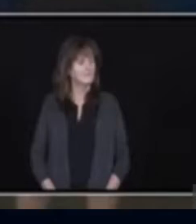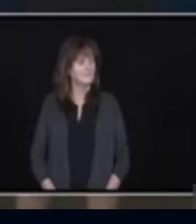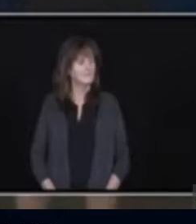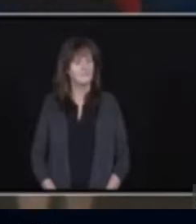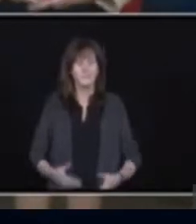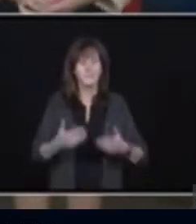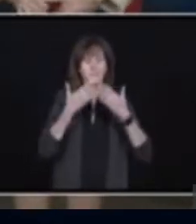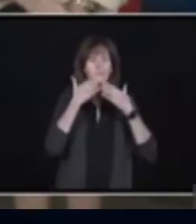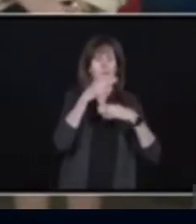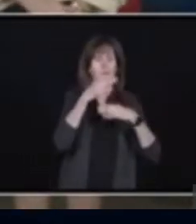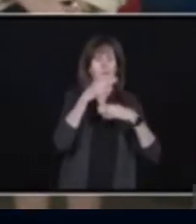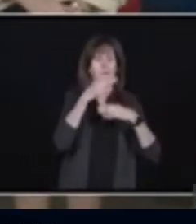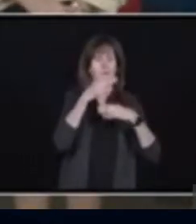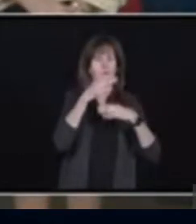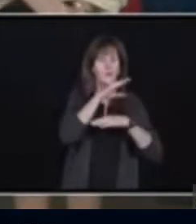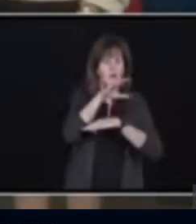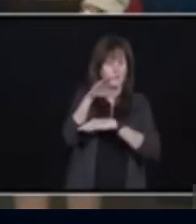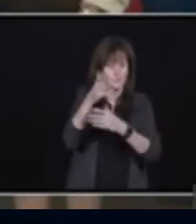Well, good afternoon.